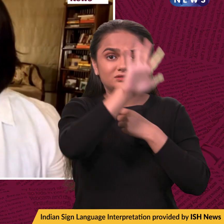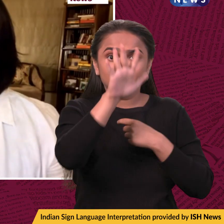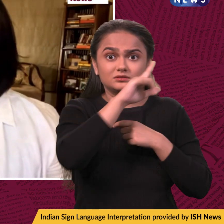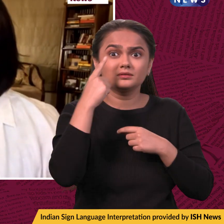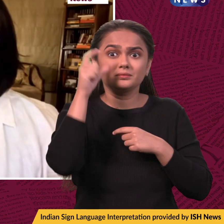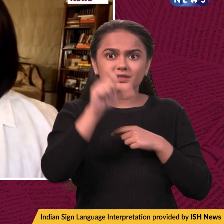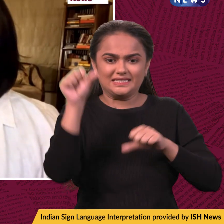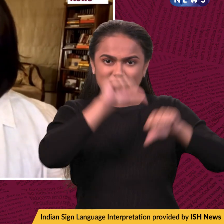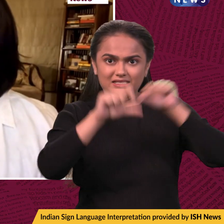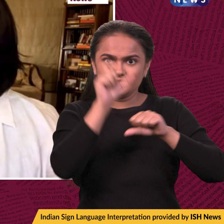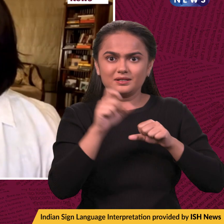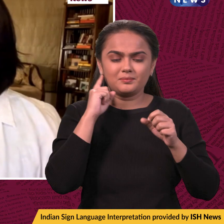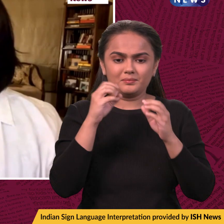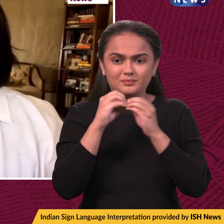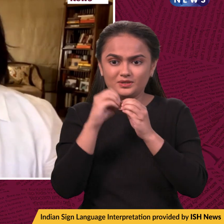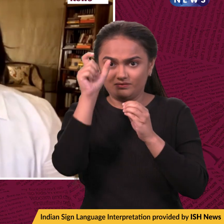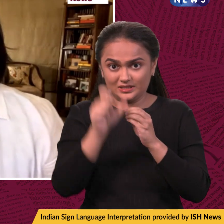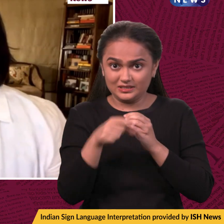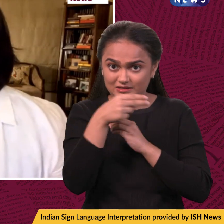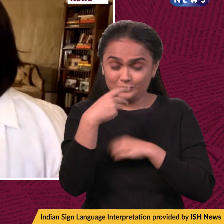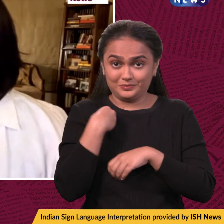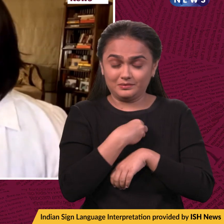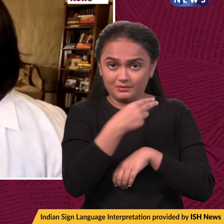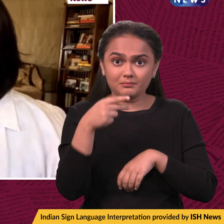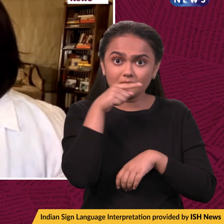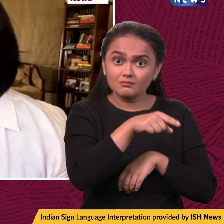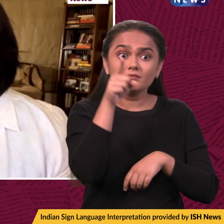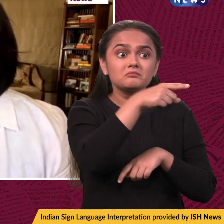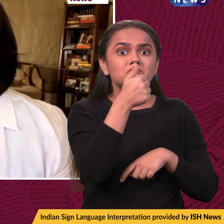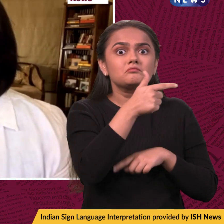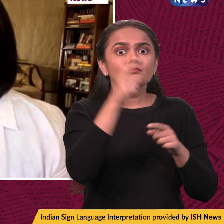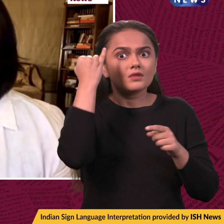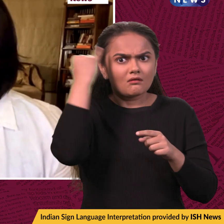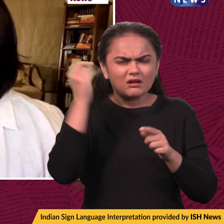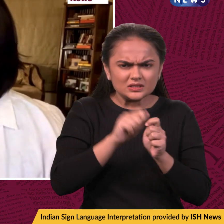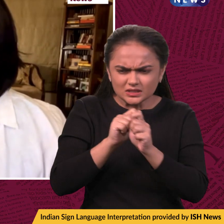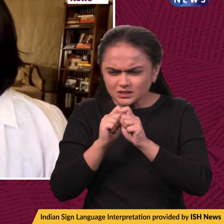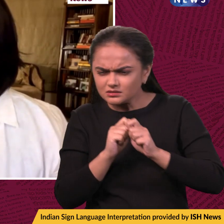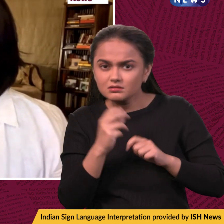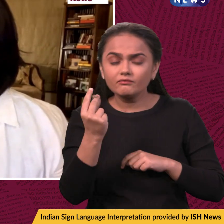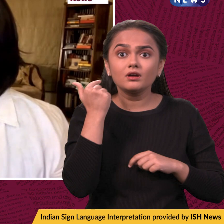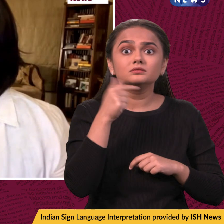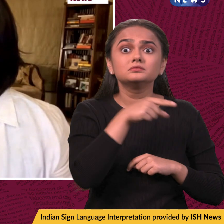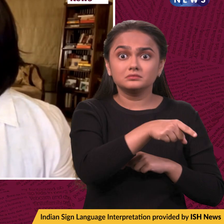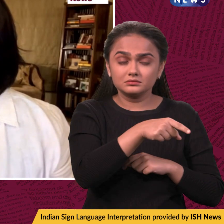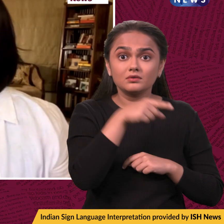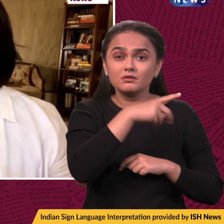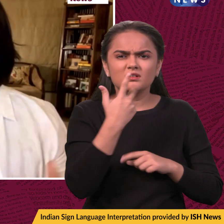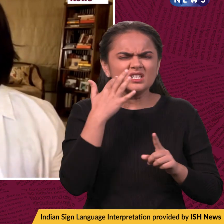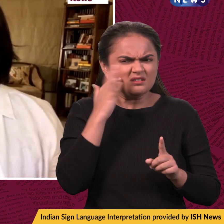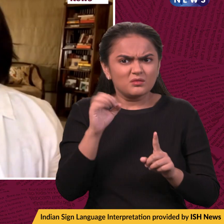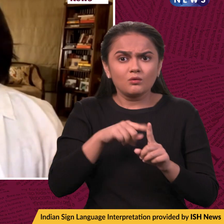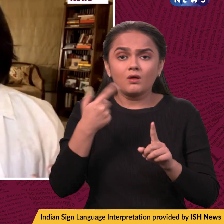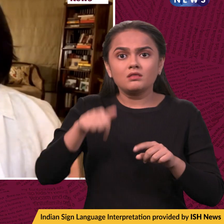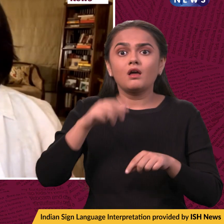Northeast region, led by scientist Biswajyoti Borkakoti, have been credited for this. ANI has quoted the doctor saying this